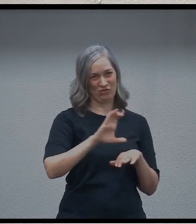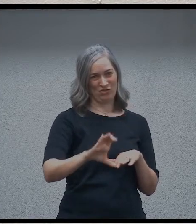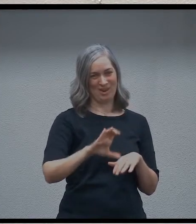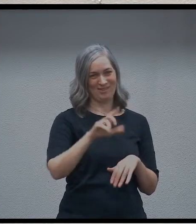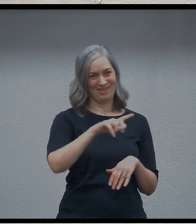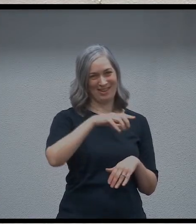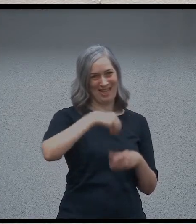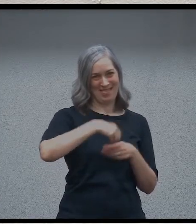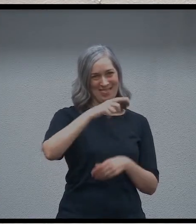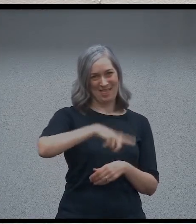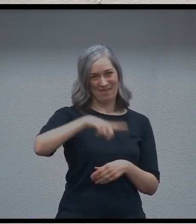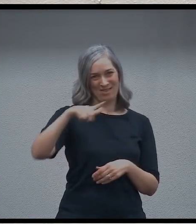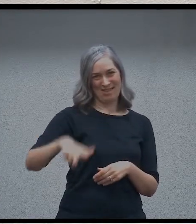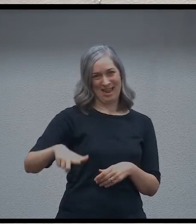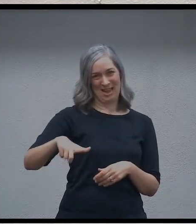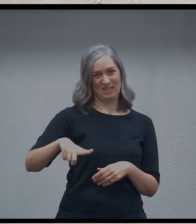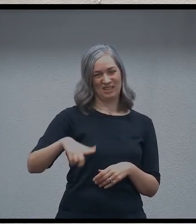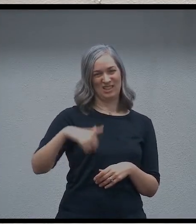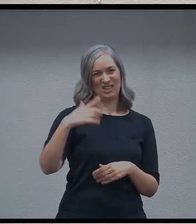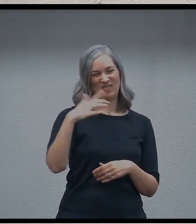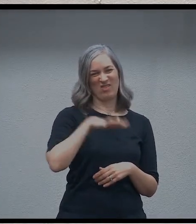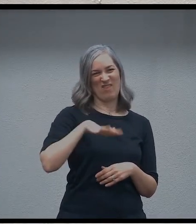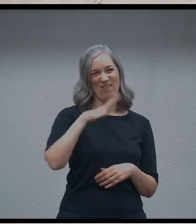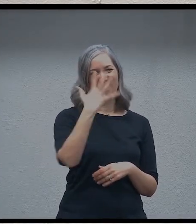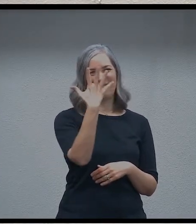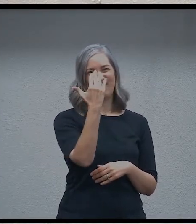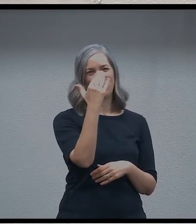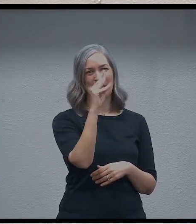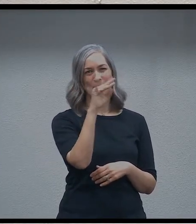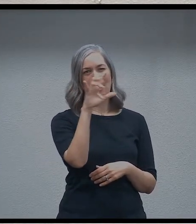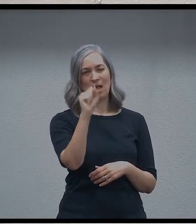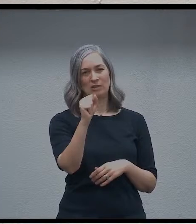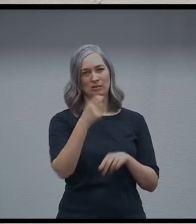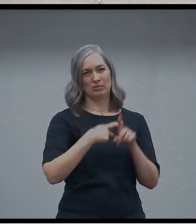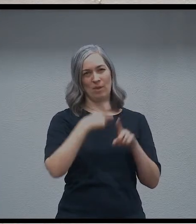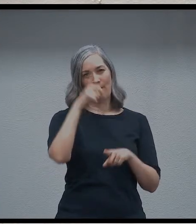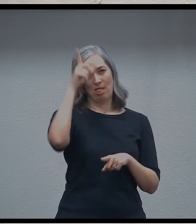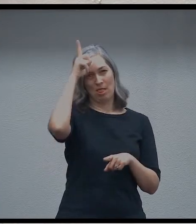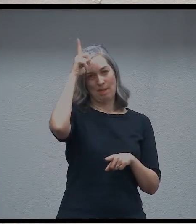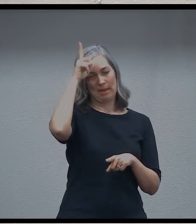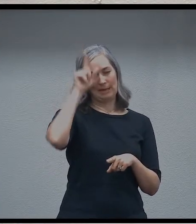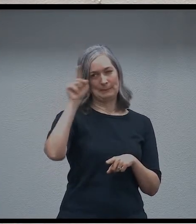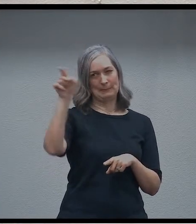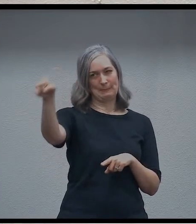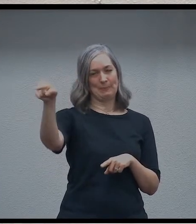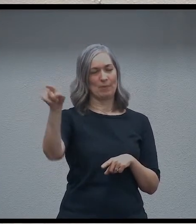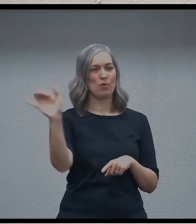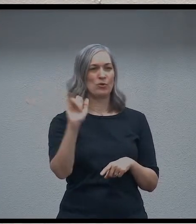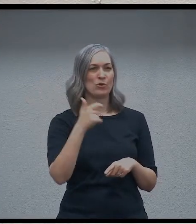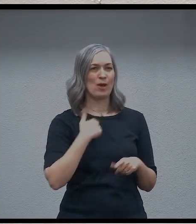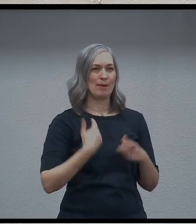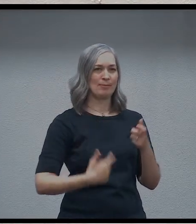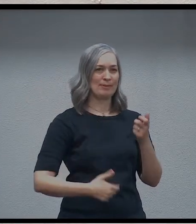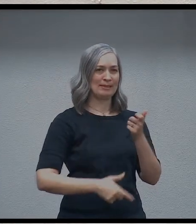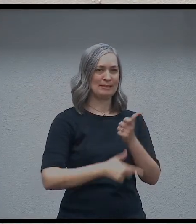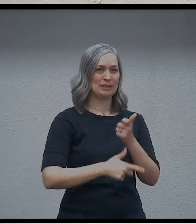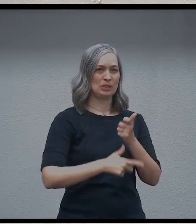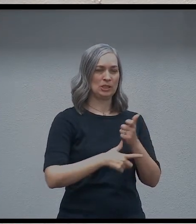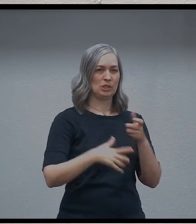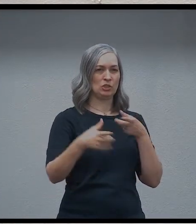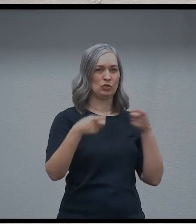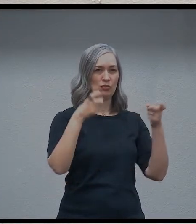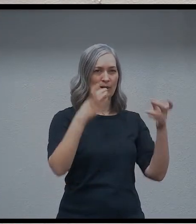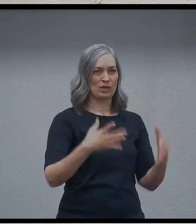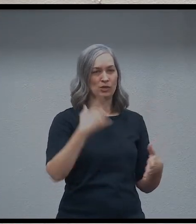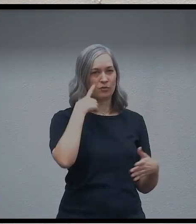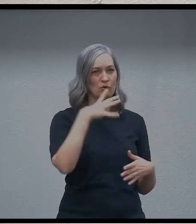but I think it's that way. So, yeah. So not very far from here. I'm also the assistant director at White River Youth Camp, which I get to work